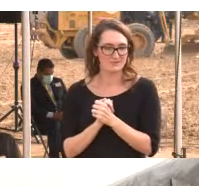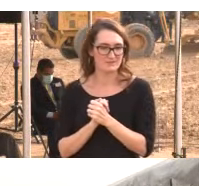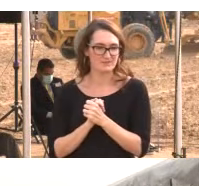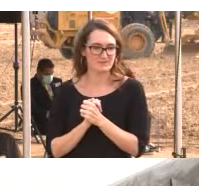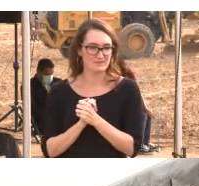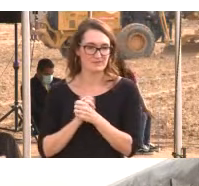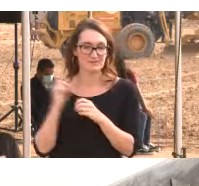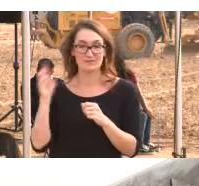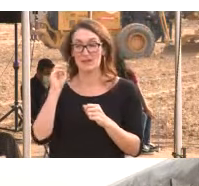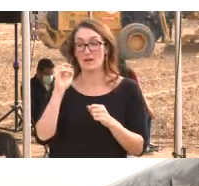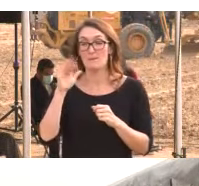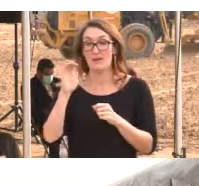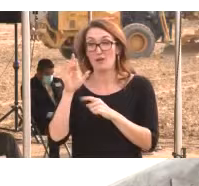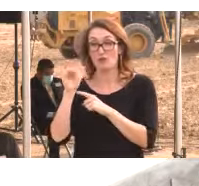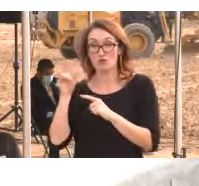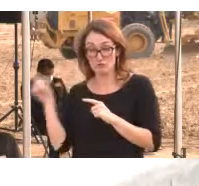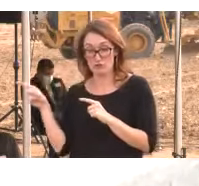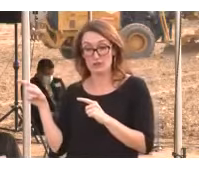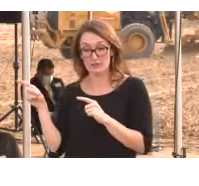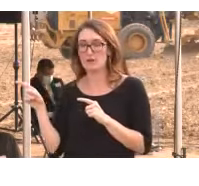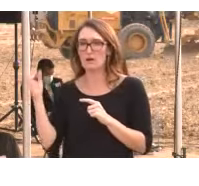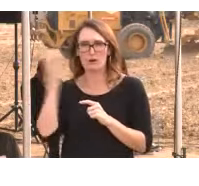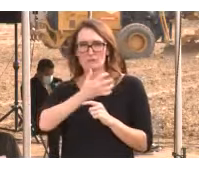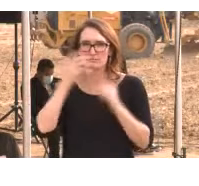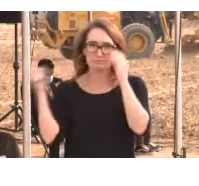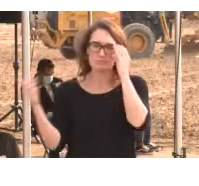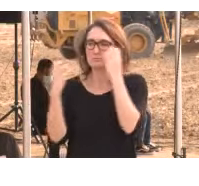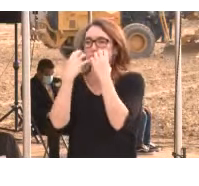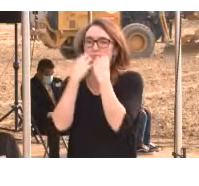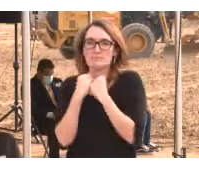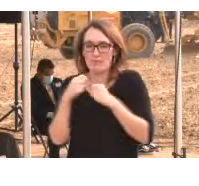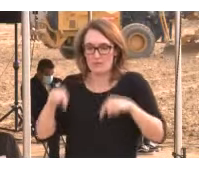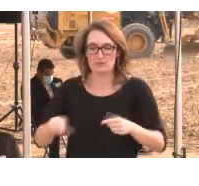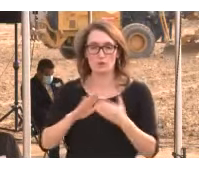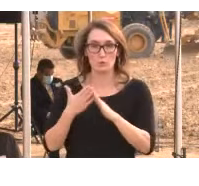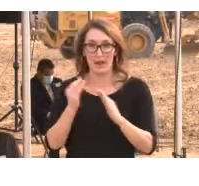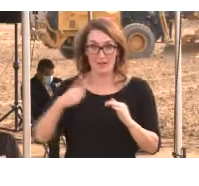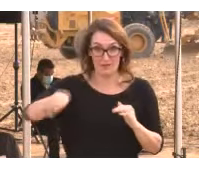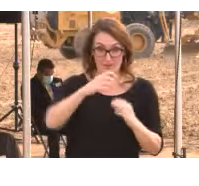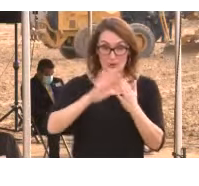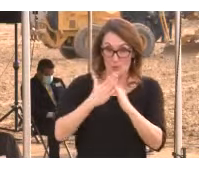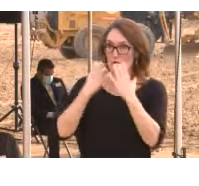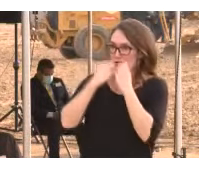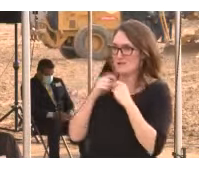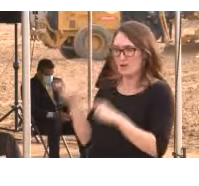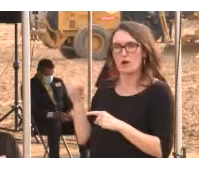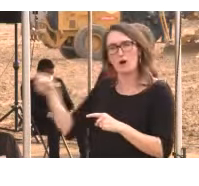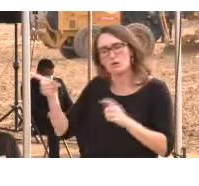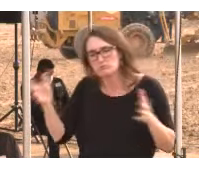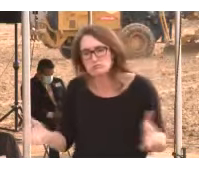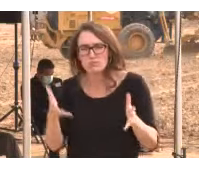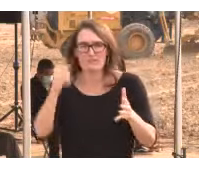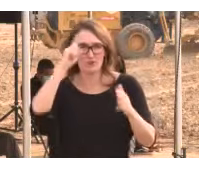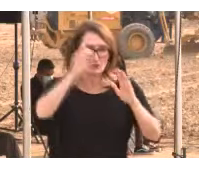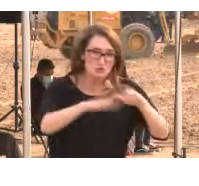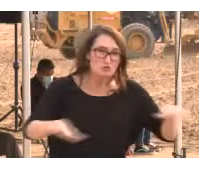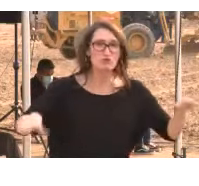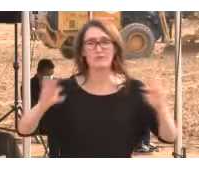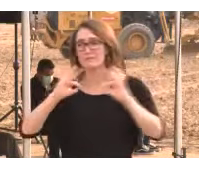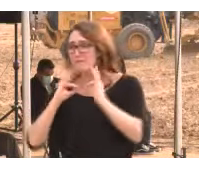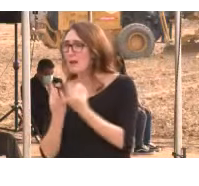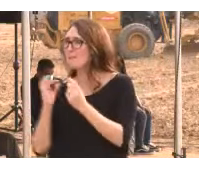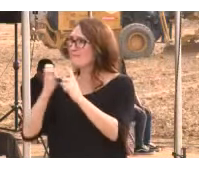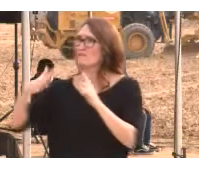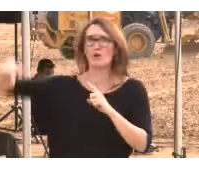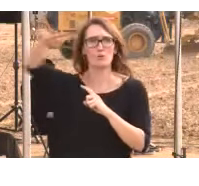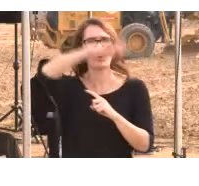Mary Curry and her entire family are really a community treasure, and they've been strong advocates for children and families and the environment and